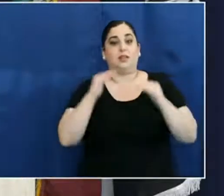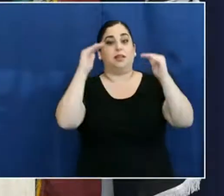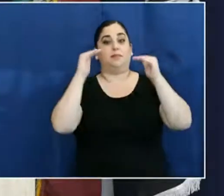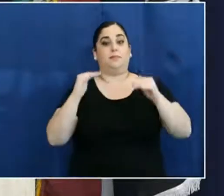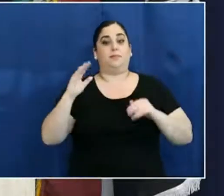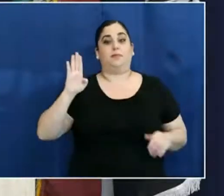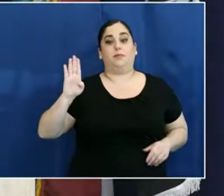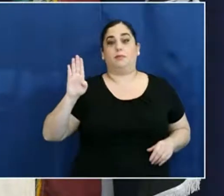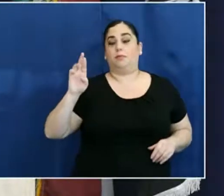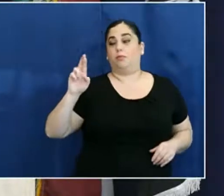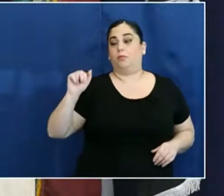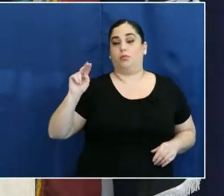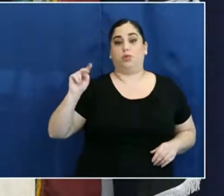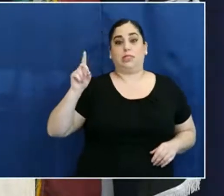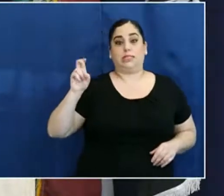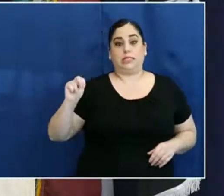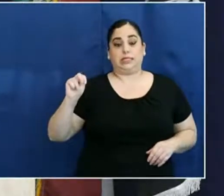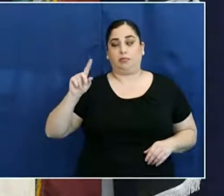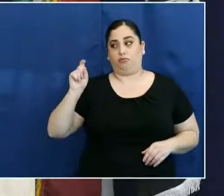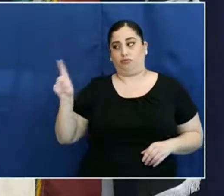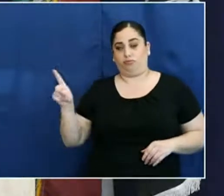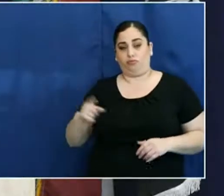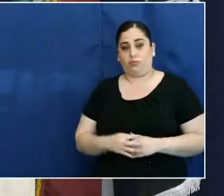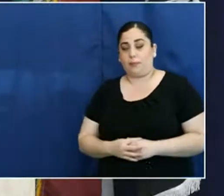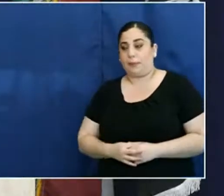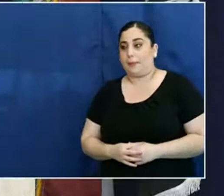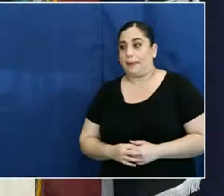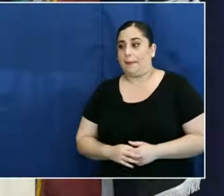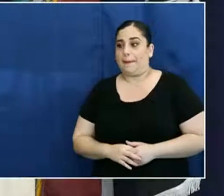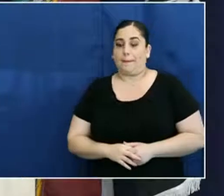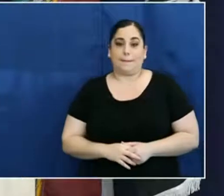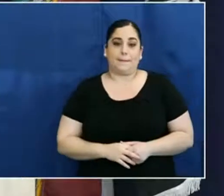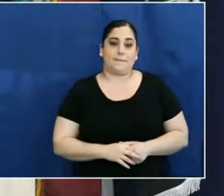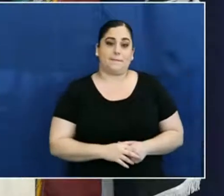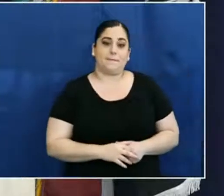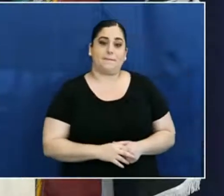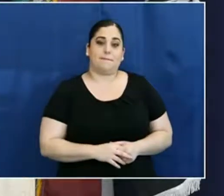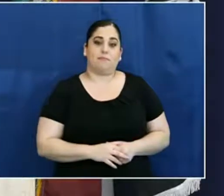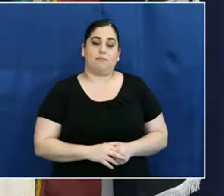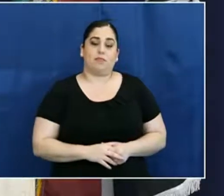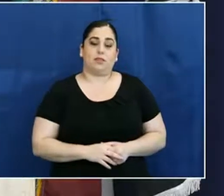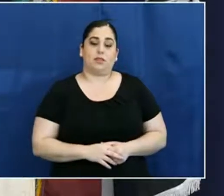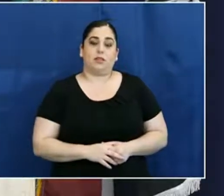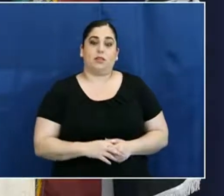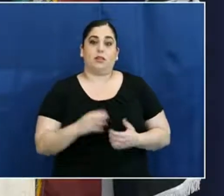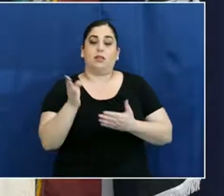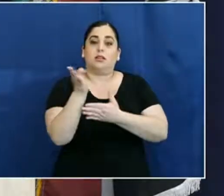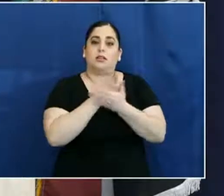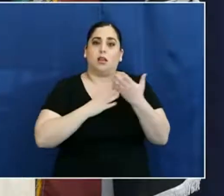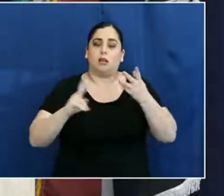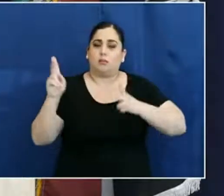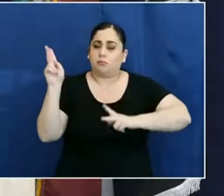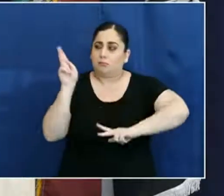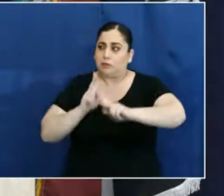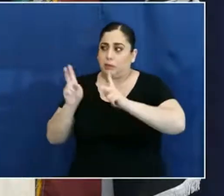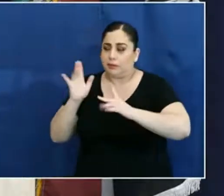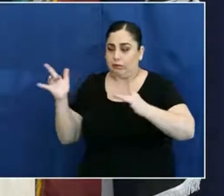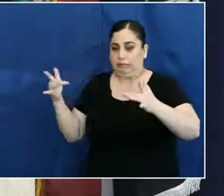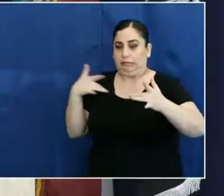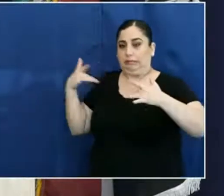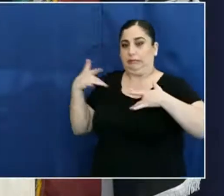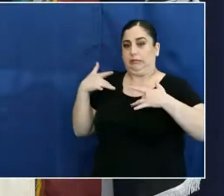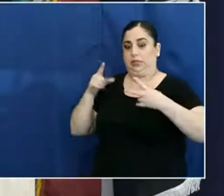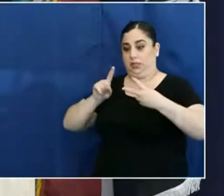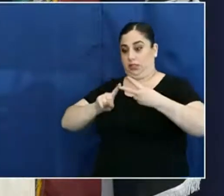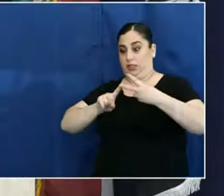Thanks for taking my question. It seems like some of the anxiety about the second dose has passed. Do you have any data now, looking back, how many people got their